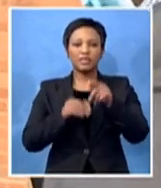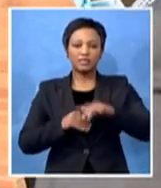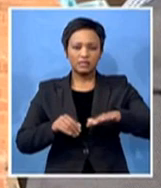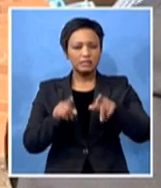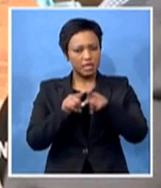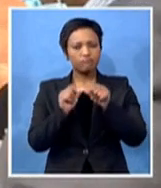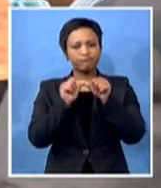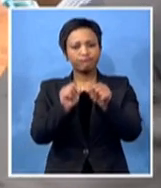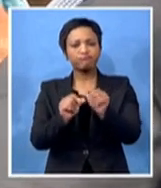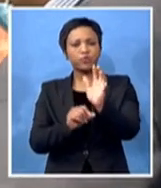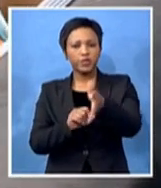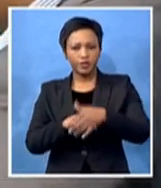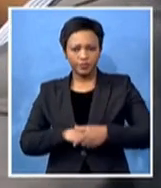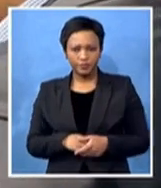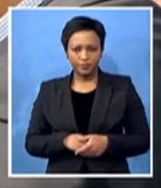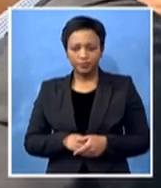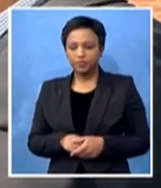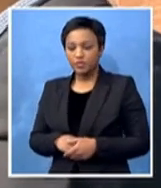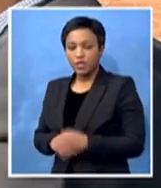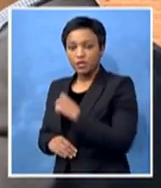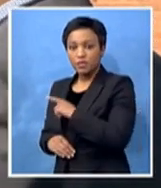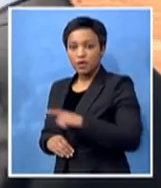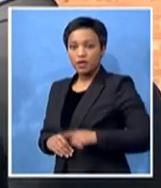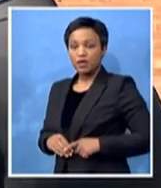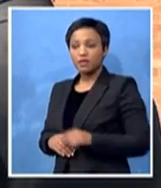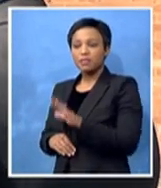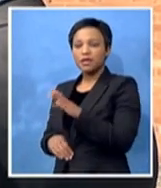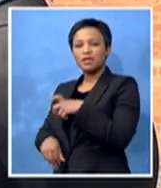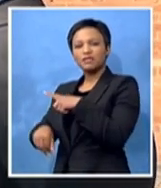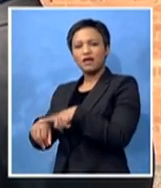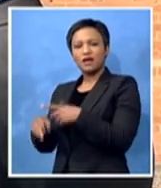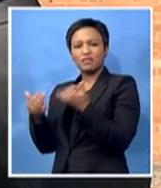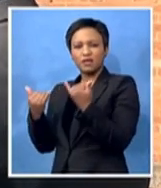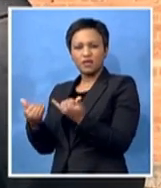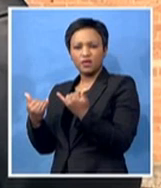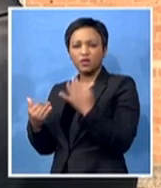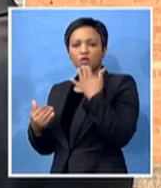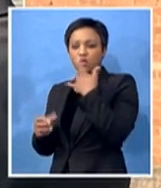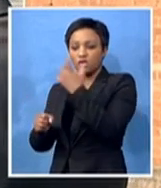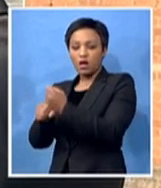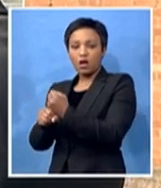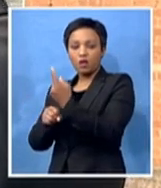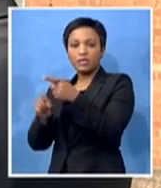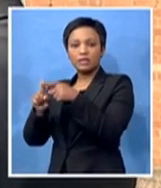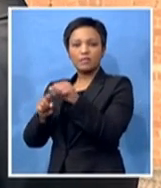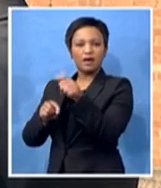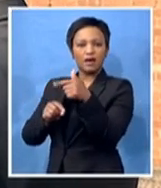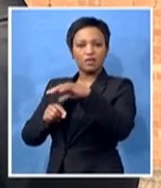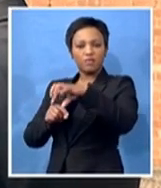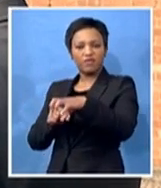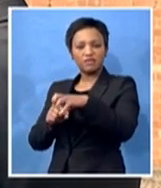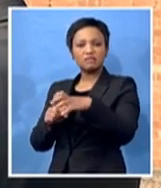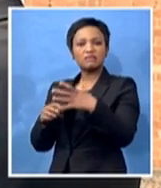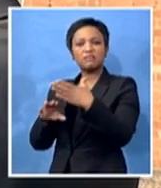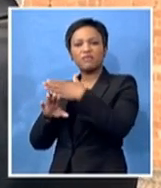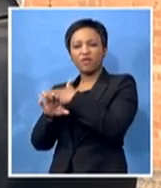of COVID-19, we have had incidences in Gauteng and other provinces as well, where there were allegations of corruption with